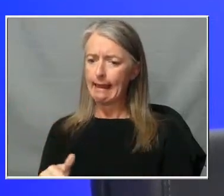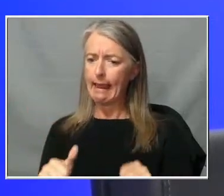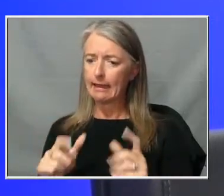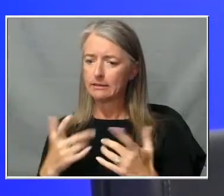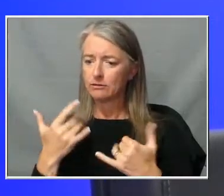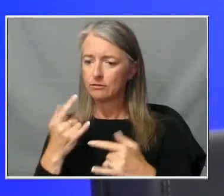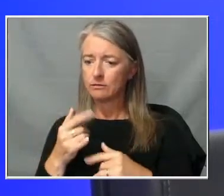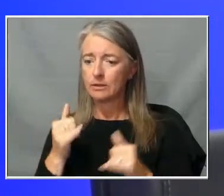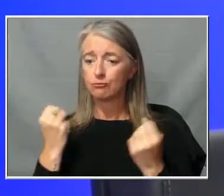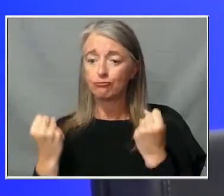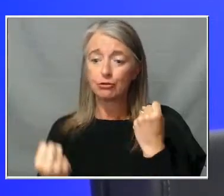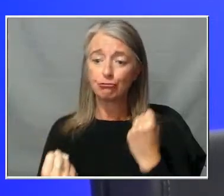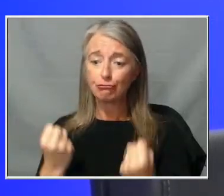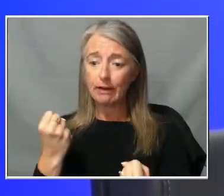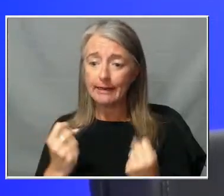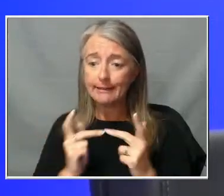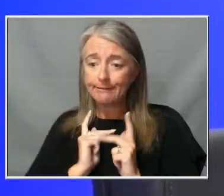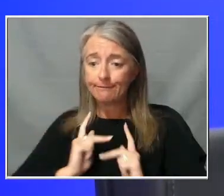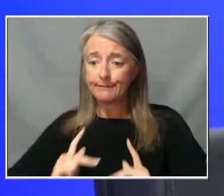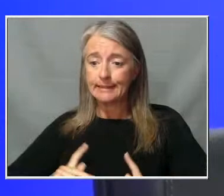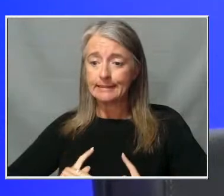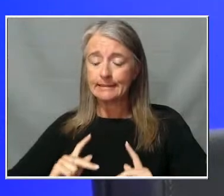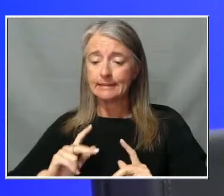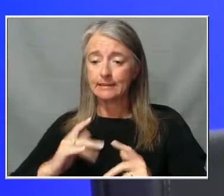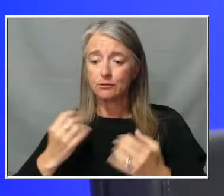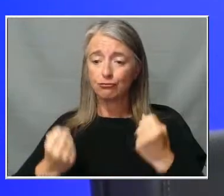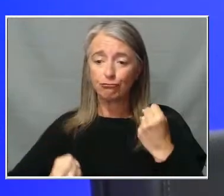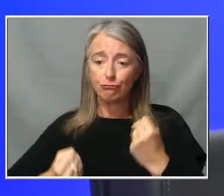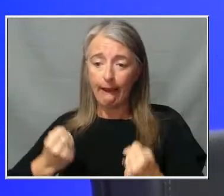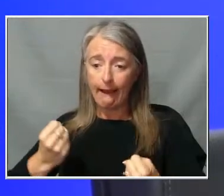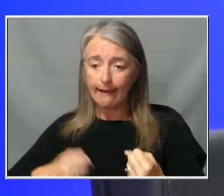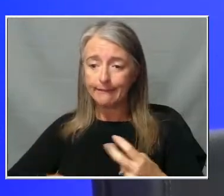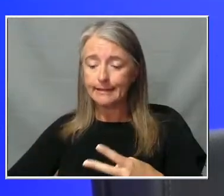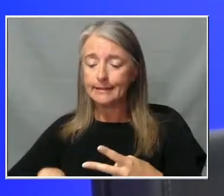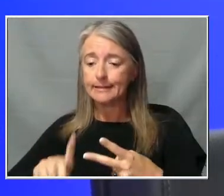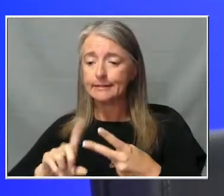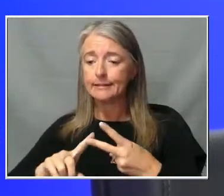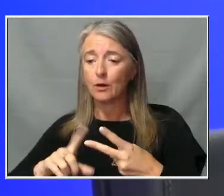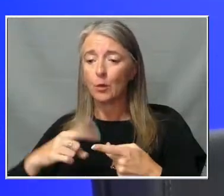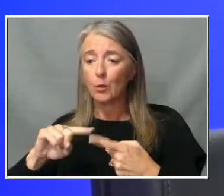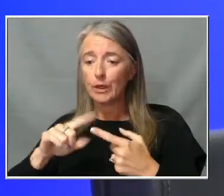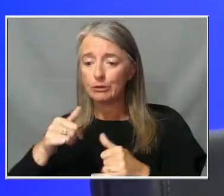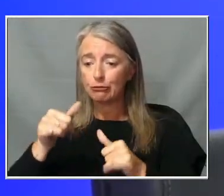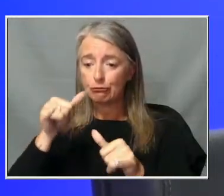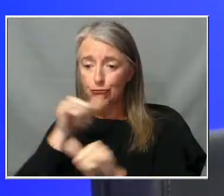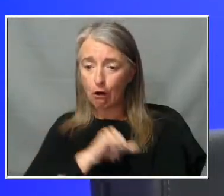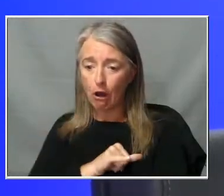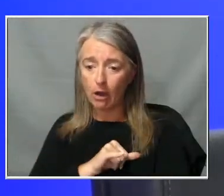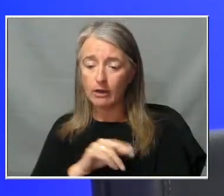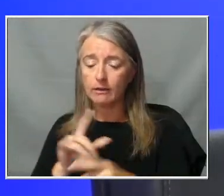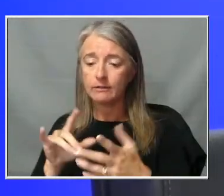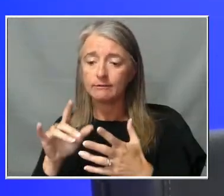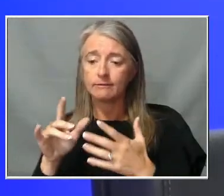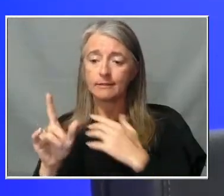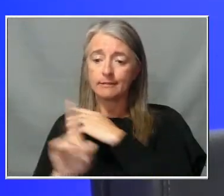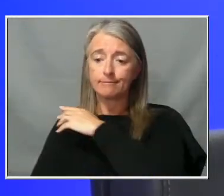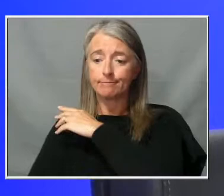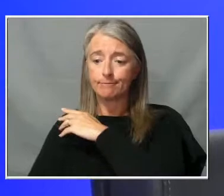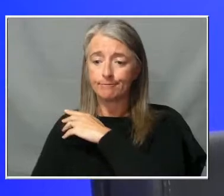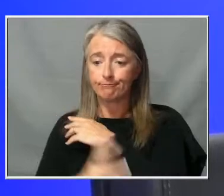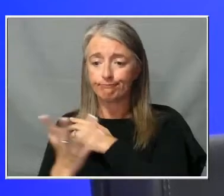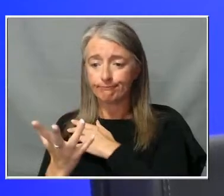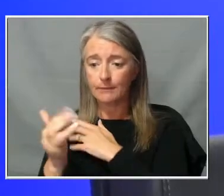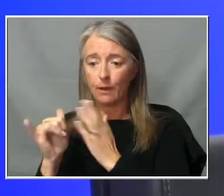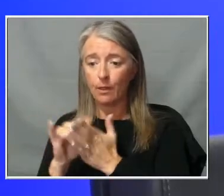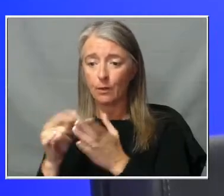so physically hazardous stuff like driving when you're drunk and leading to consequences of those. We pick